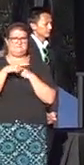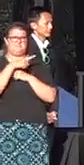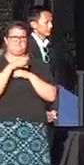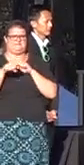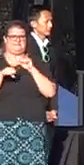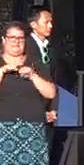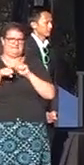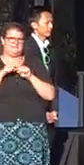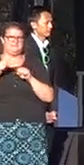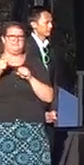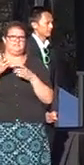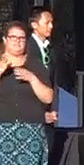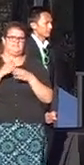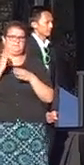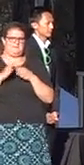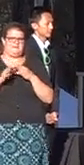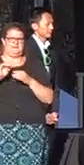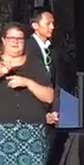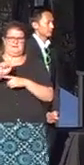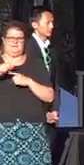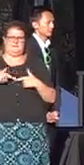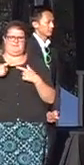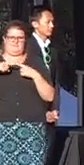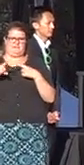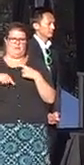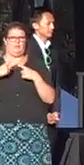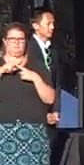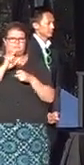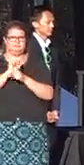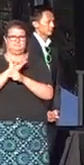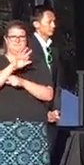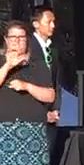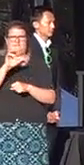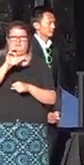has completed the AIDS life cycle, a